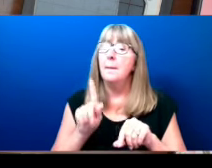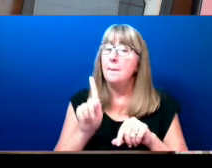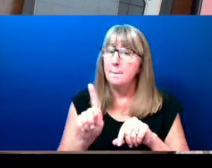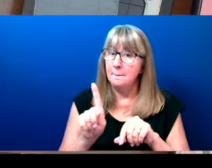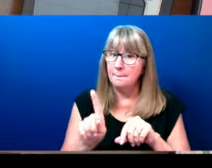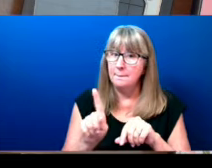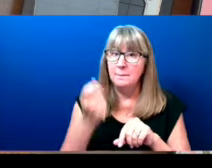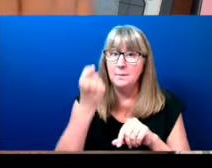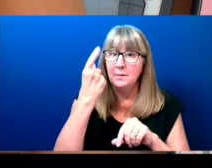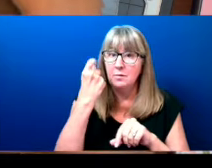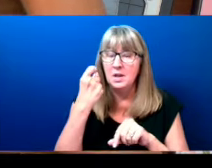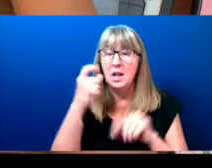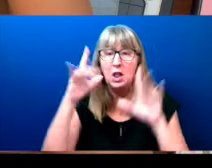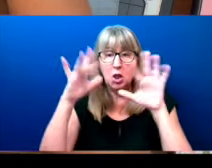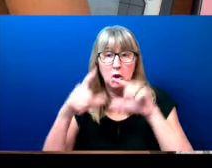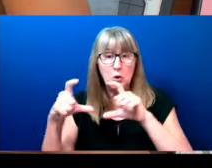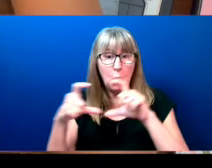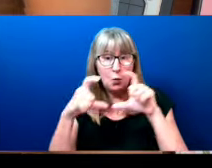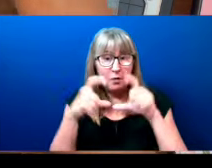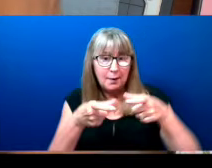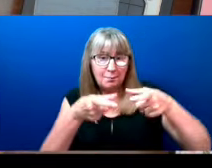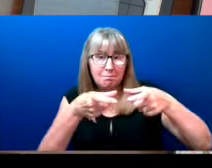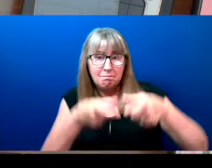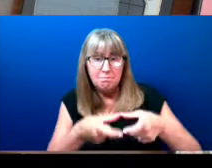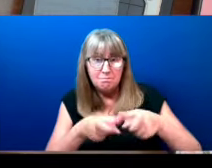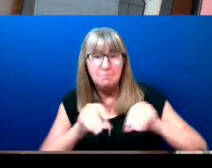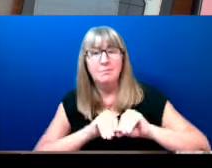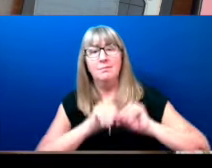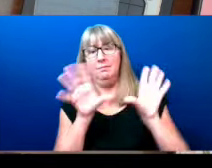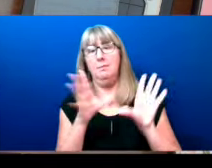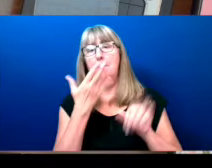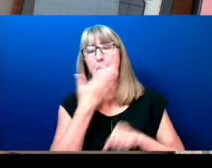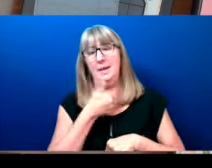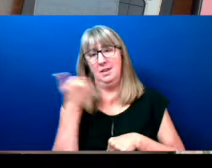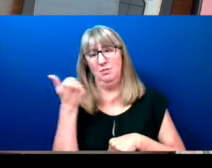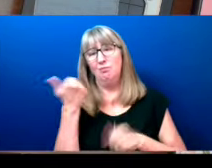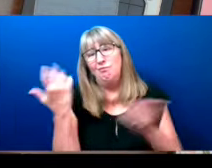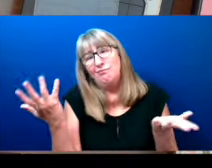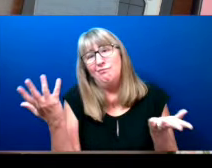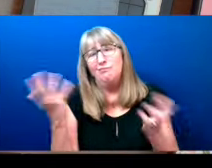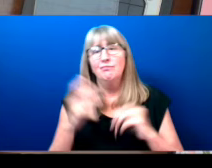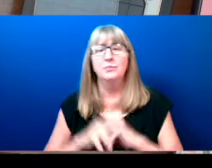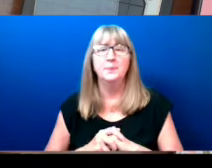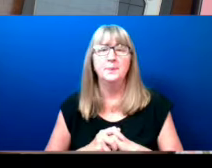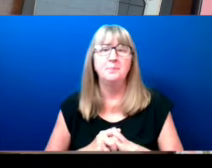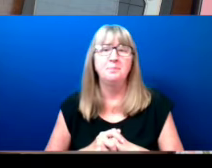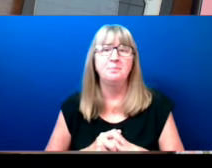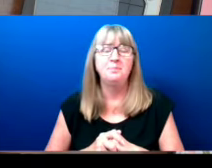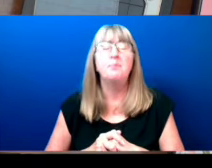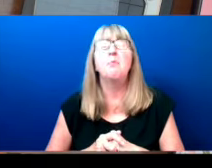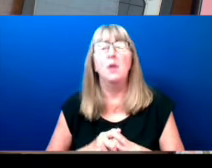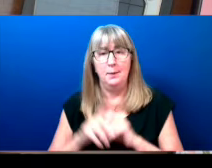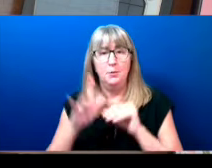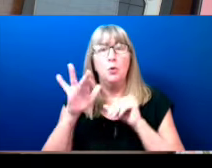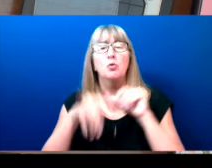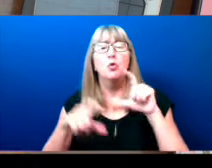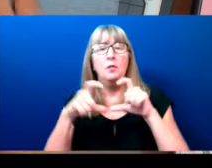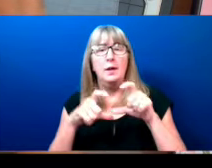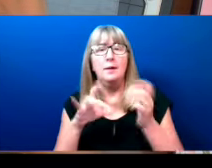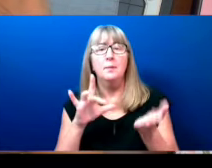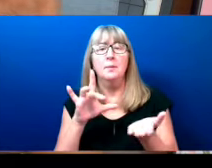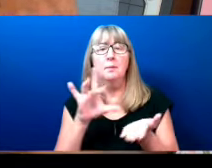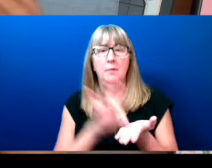reason I did this, I felt it helped to make the snowflakes stand out better. So then I put in my